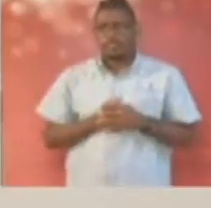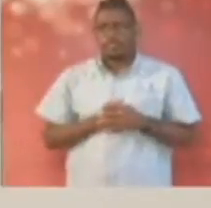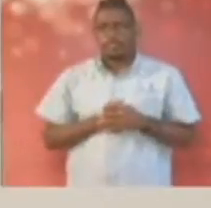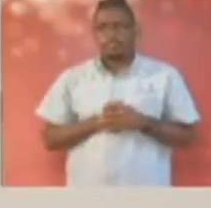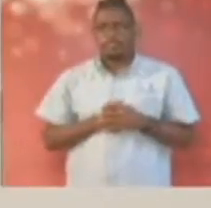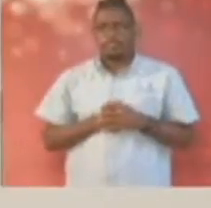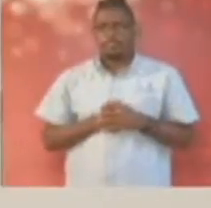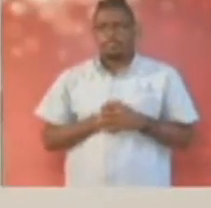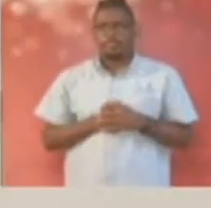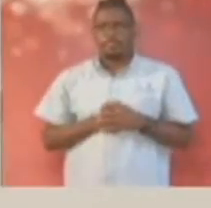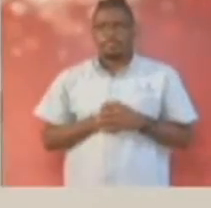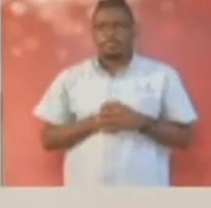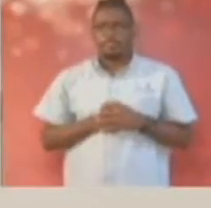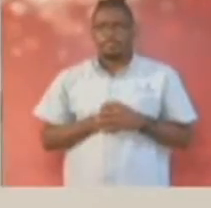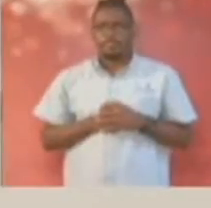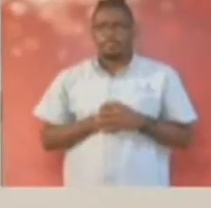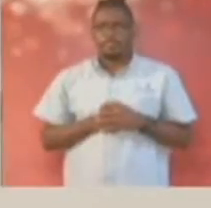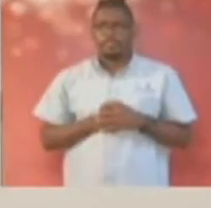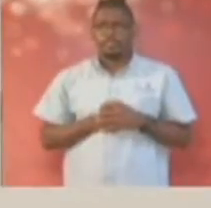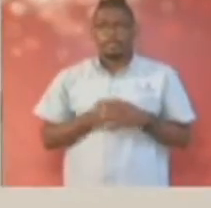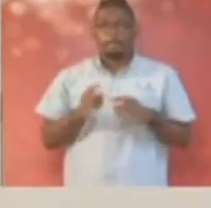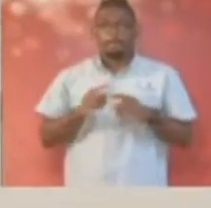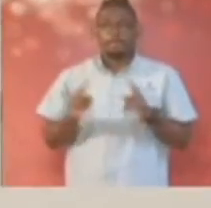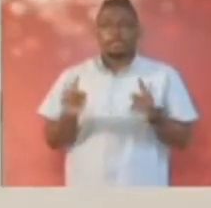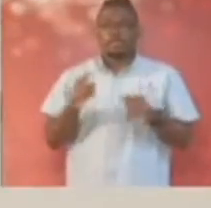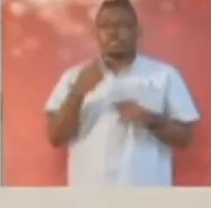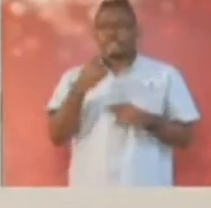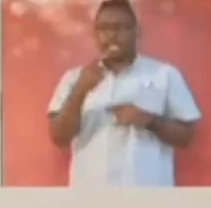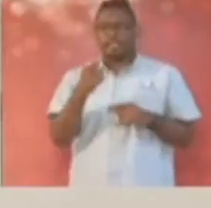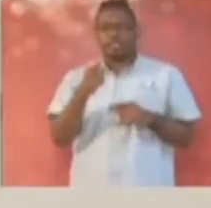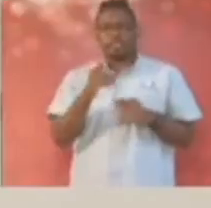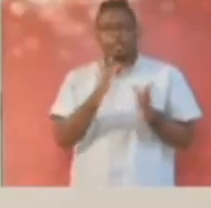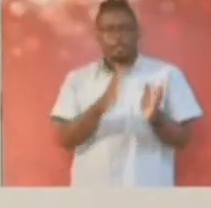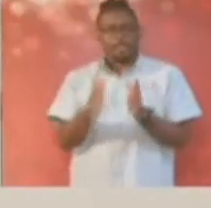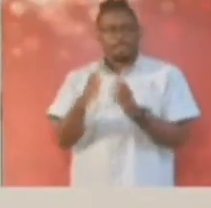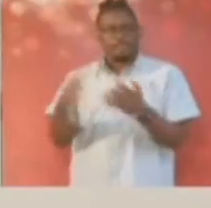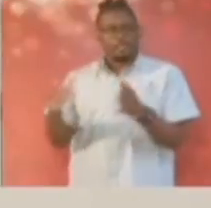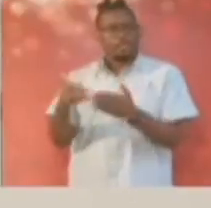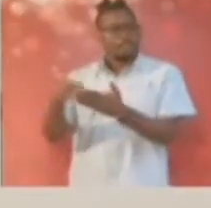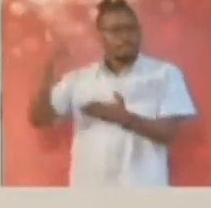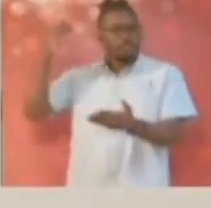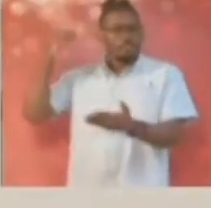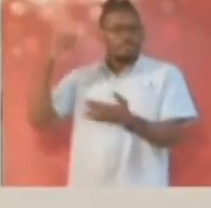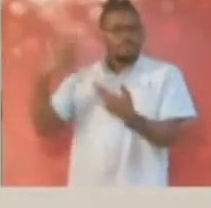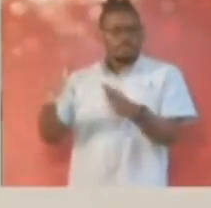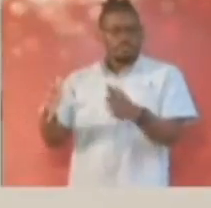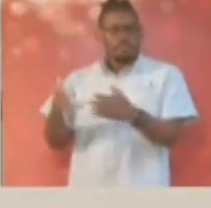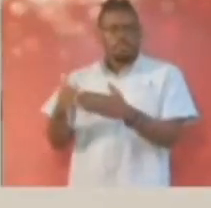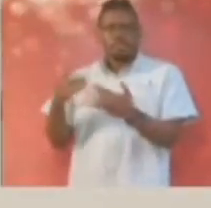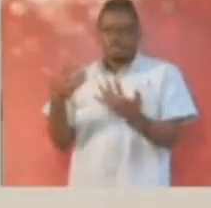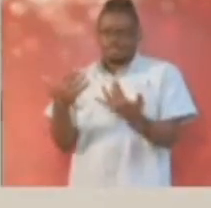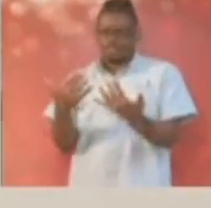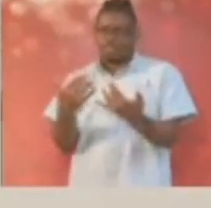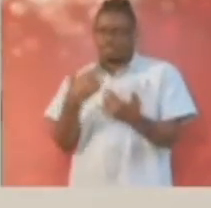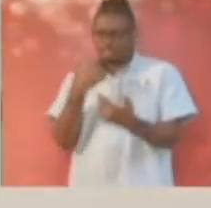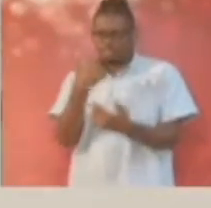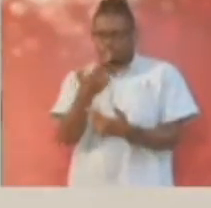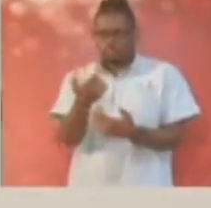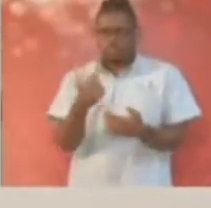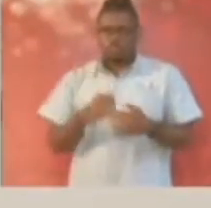you a when, but I believe we have given you the how. With respect to the issue